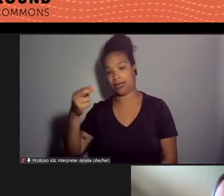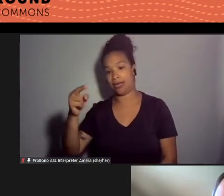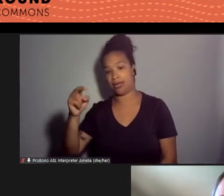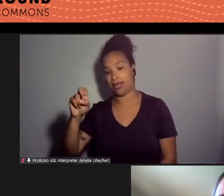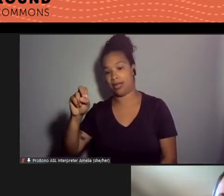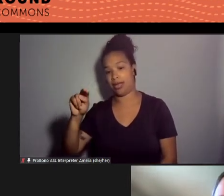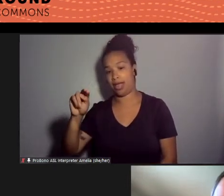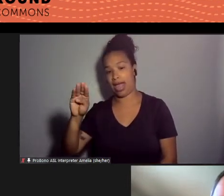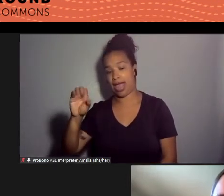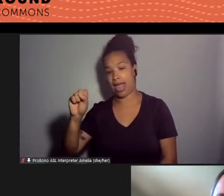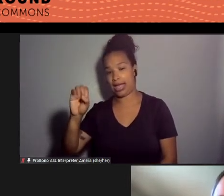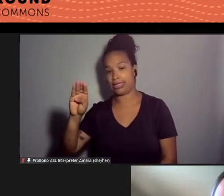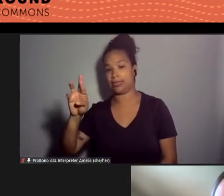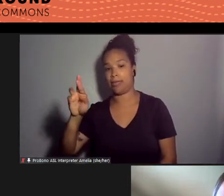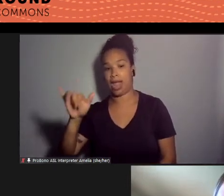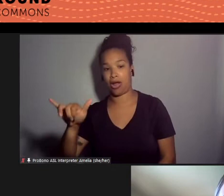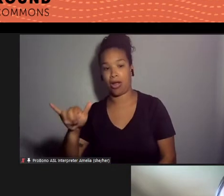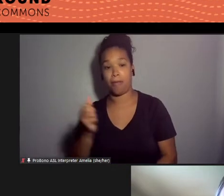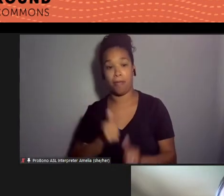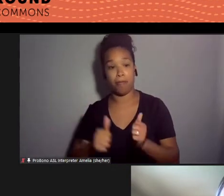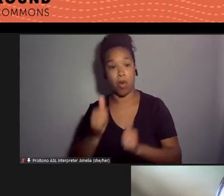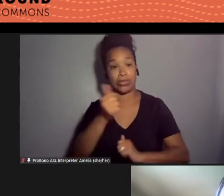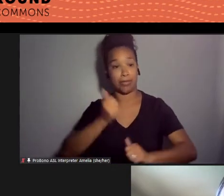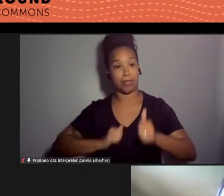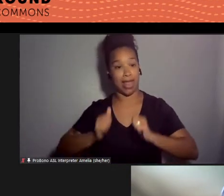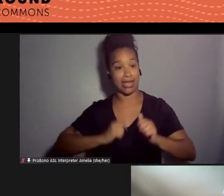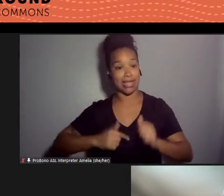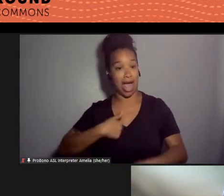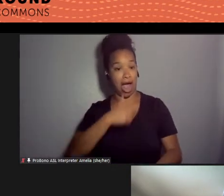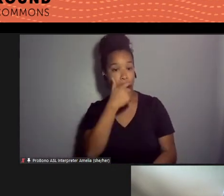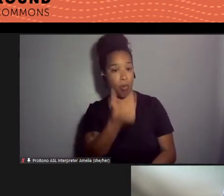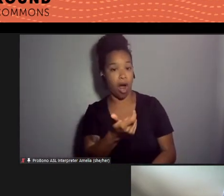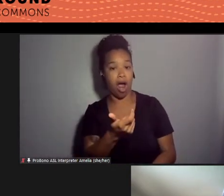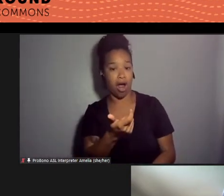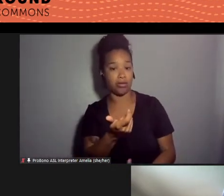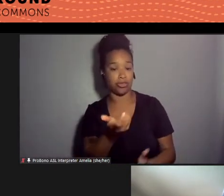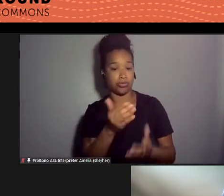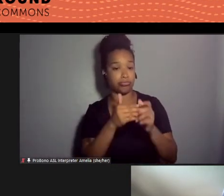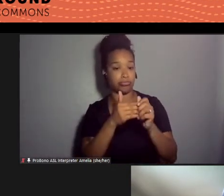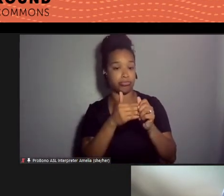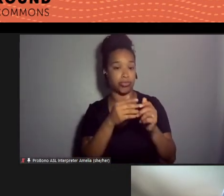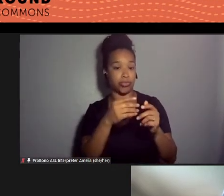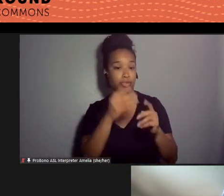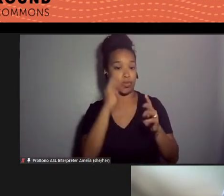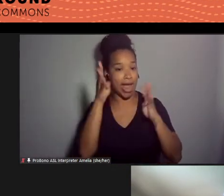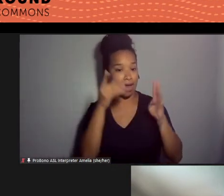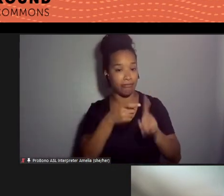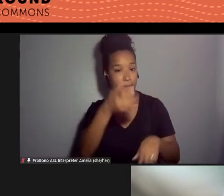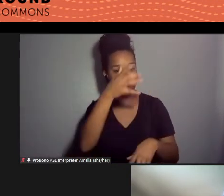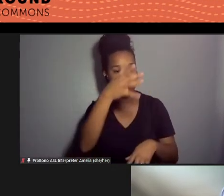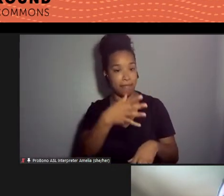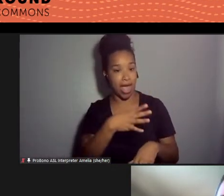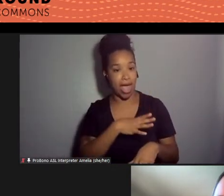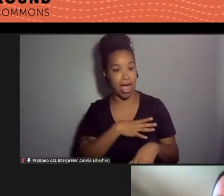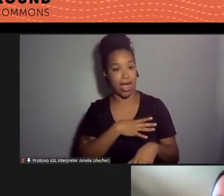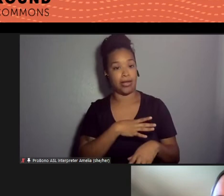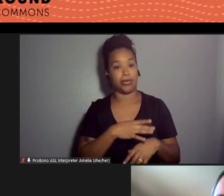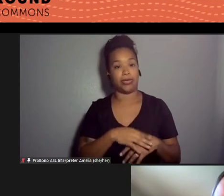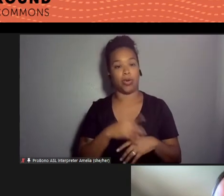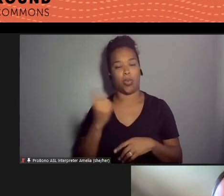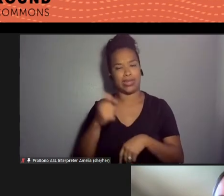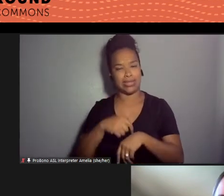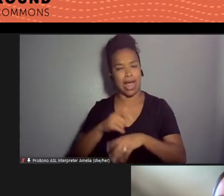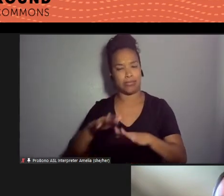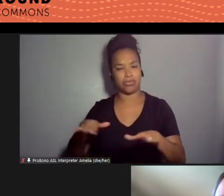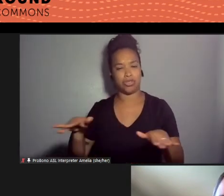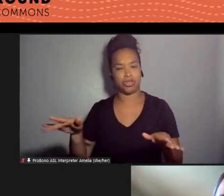Most of the plays I saw were by men. I don't recall ever seeing one that wasn't a children's play, but it was an adaptation of a book, usually